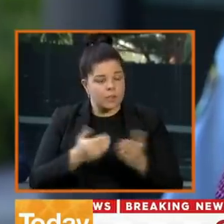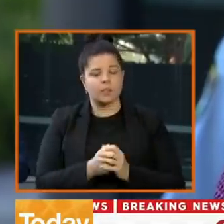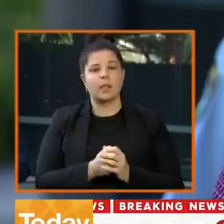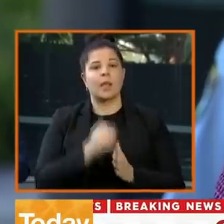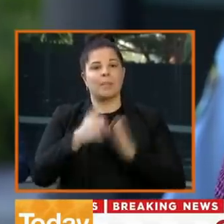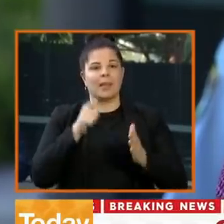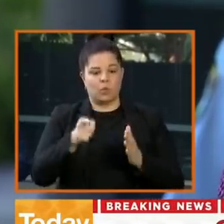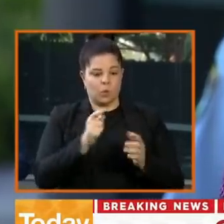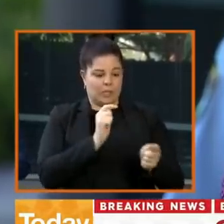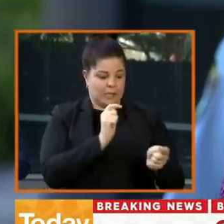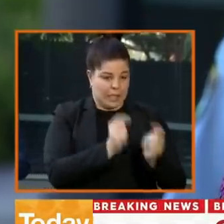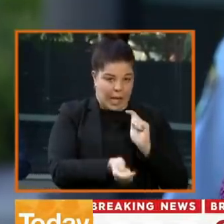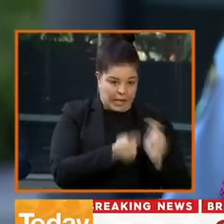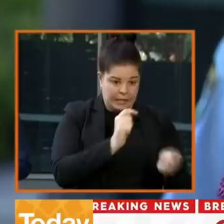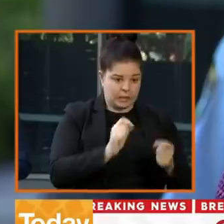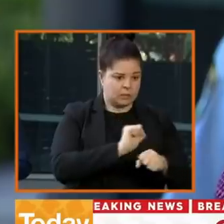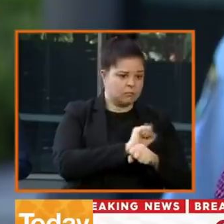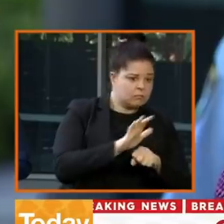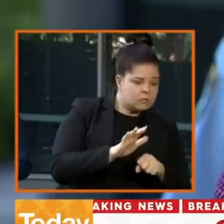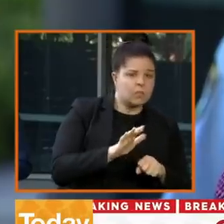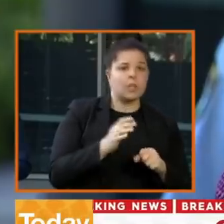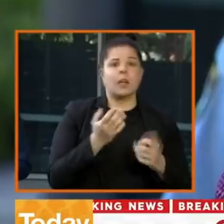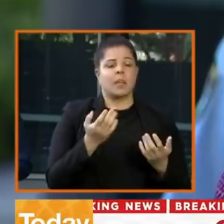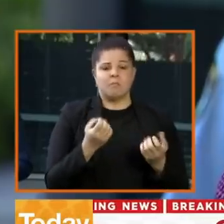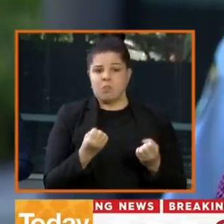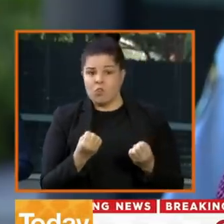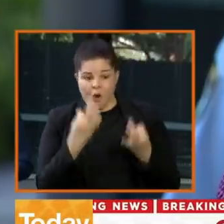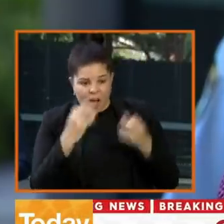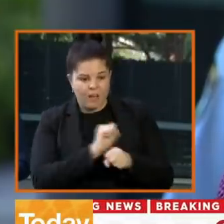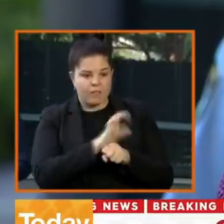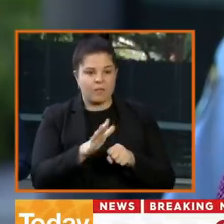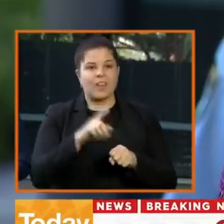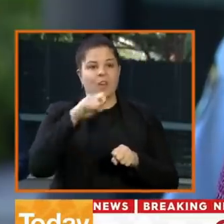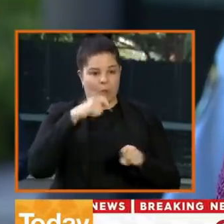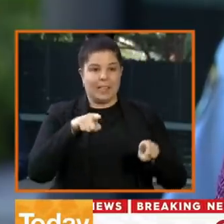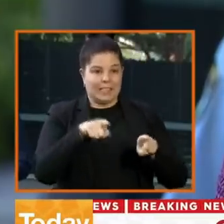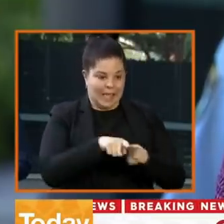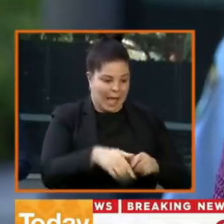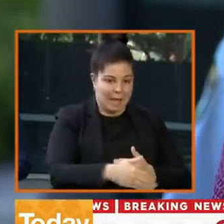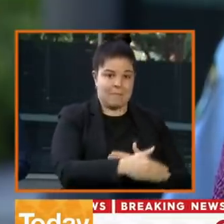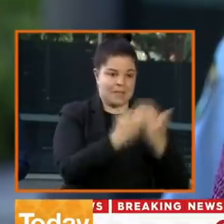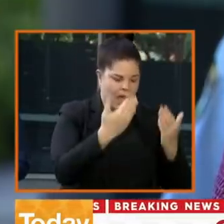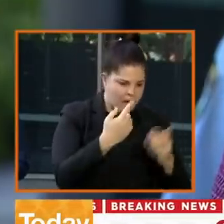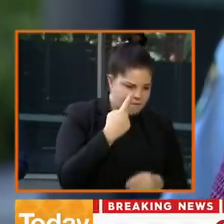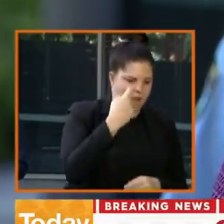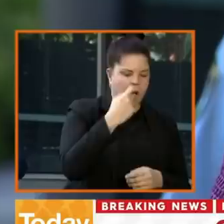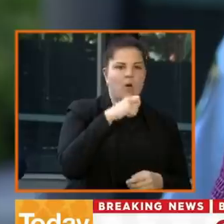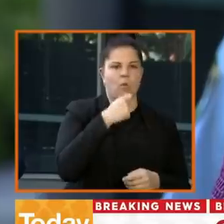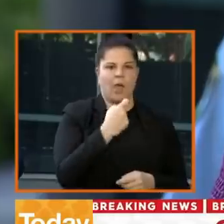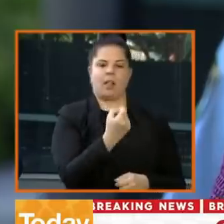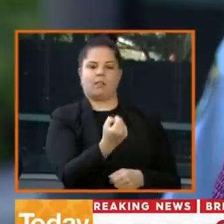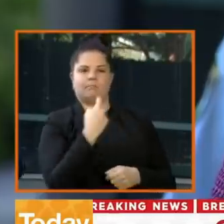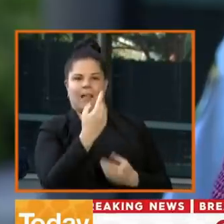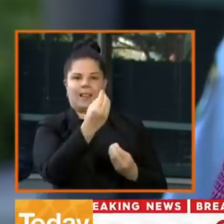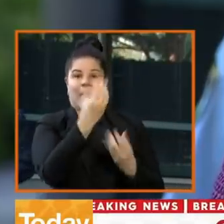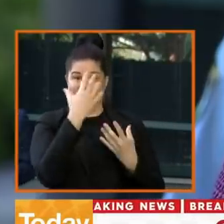the same day if they're negative. So that is a huge step for us to make sure that people who are isolating because they think they might have the virus, they have a